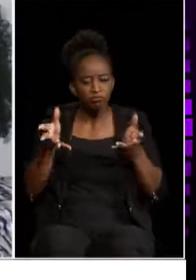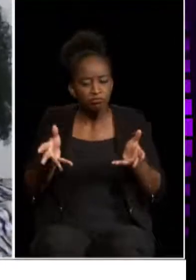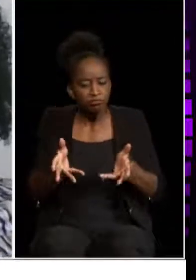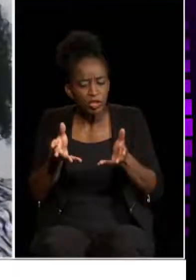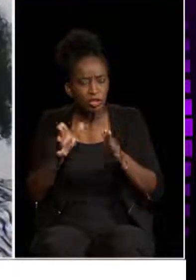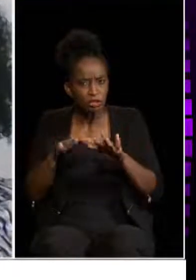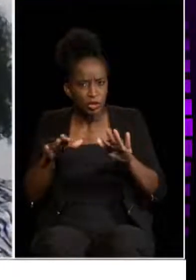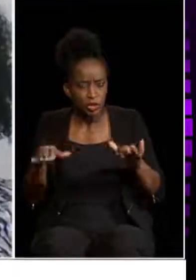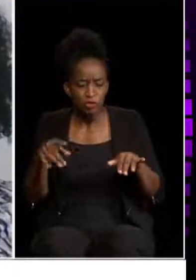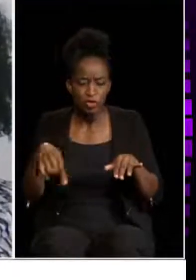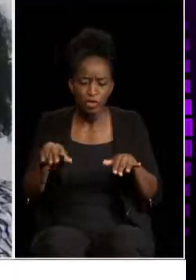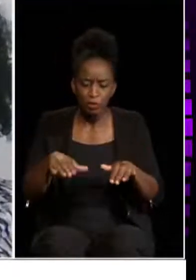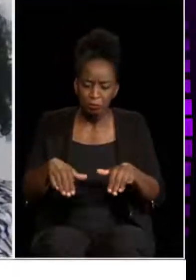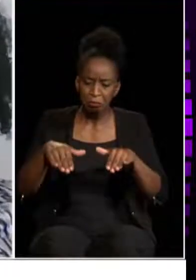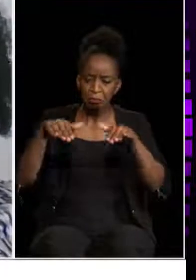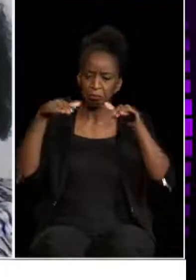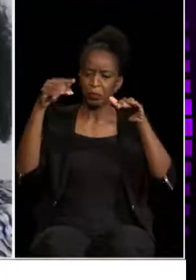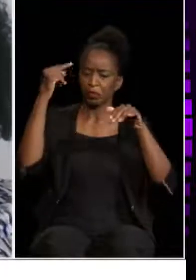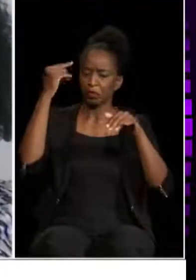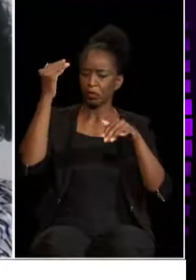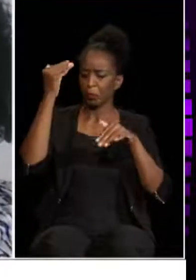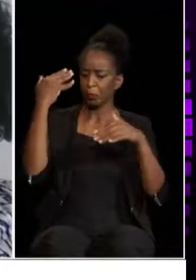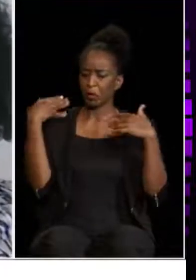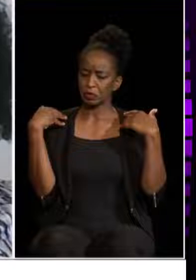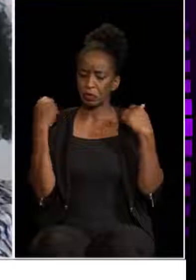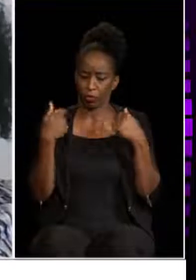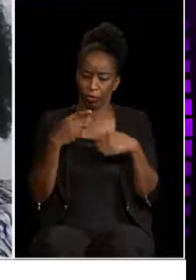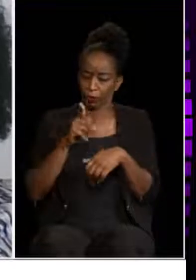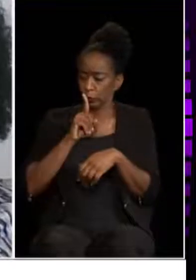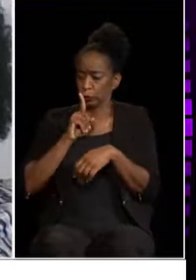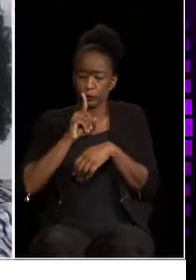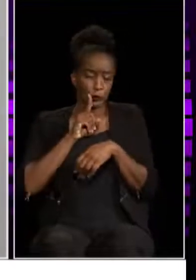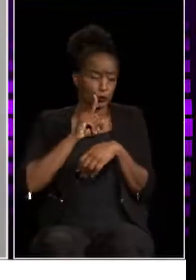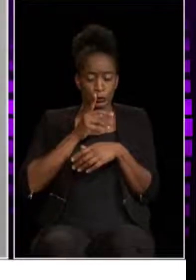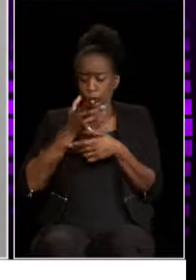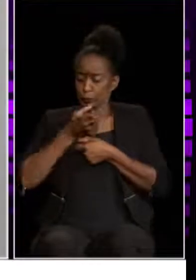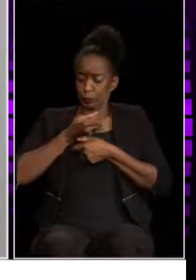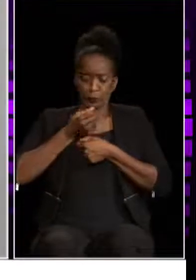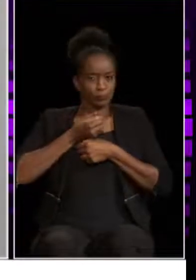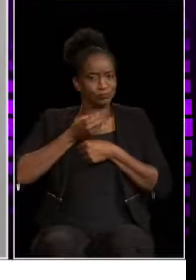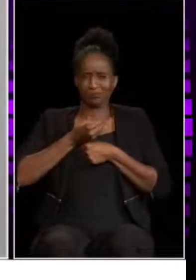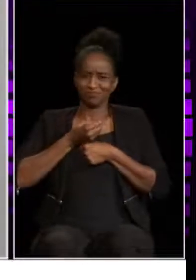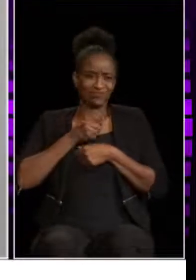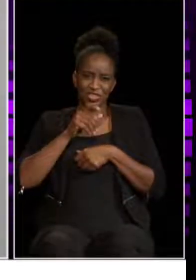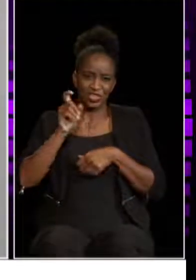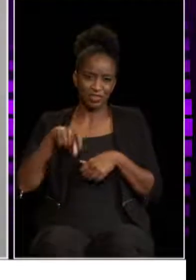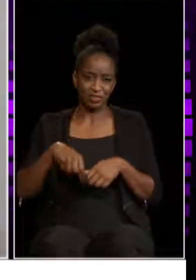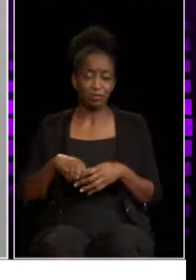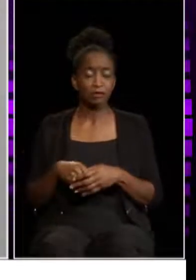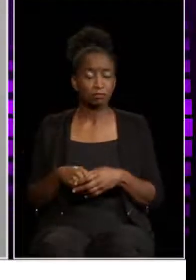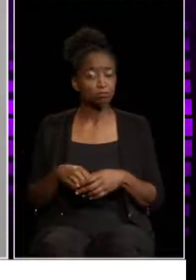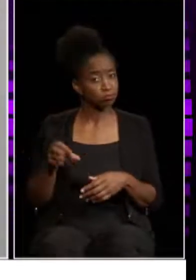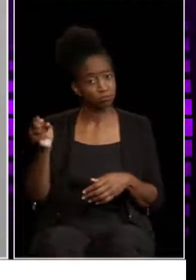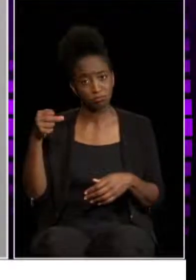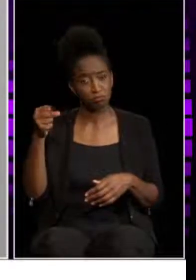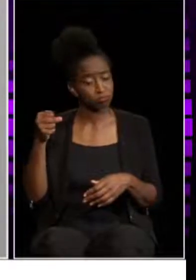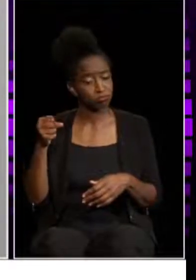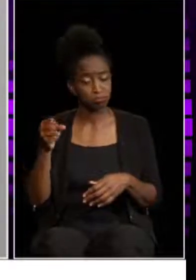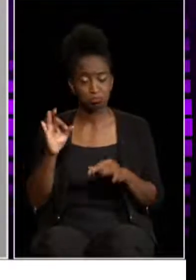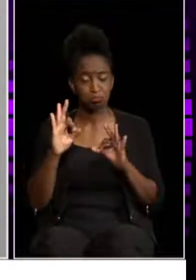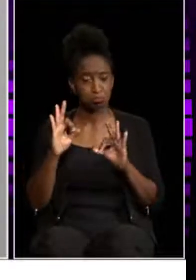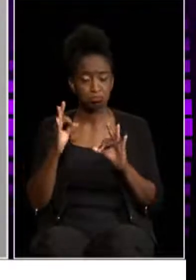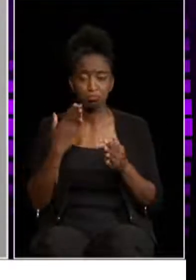definitely. And I could speak to that on a positive note, in that the trend that I'm actually seeing amongst the